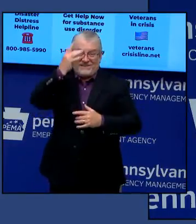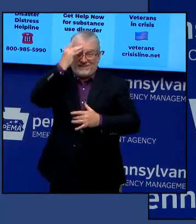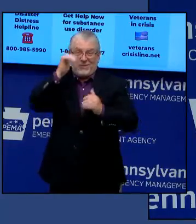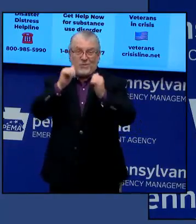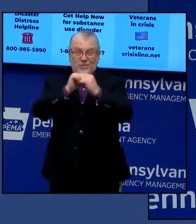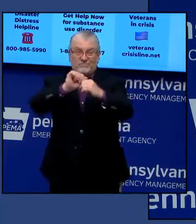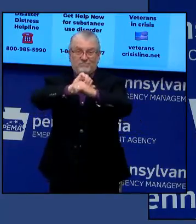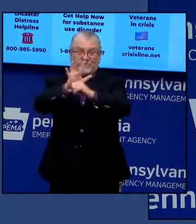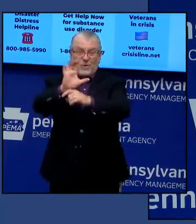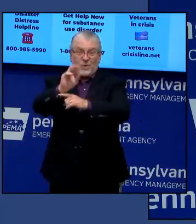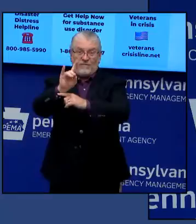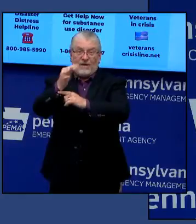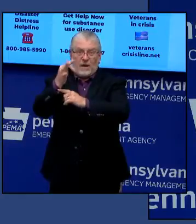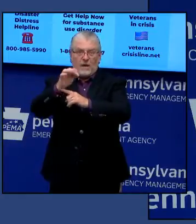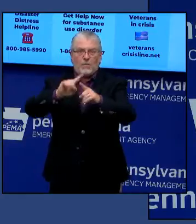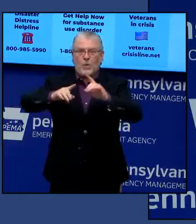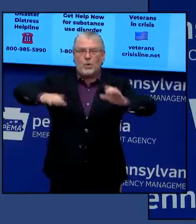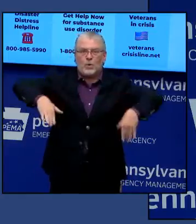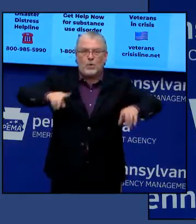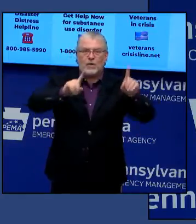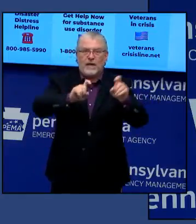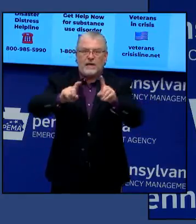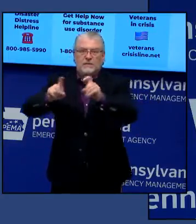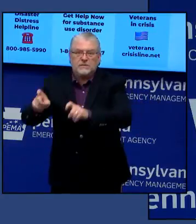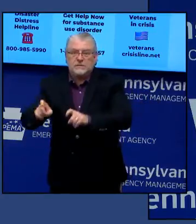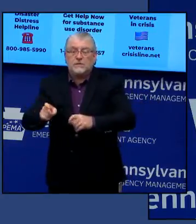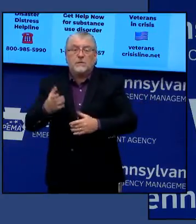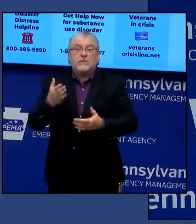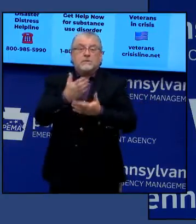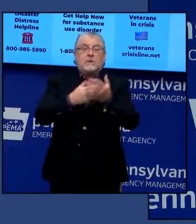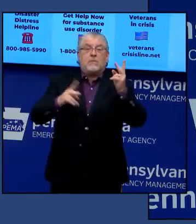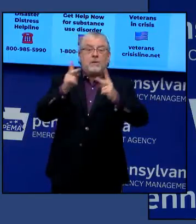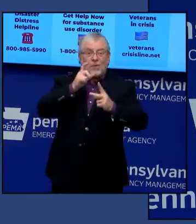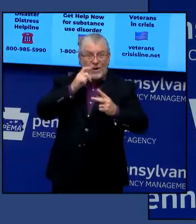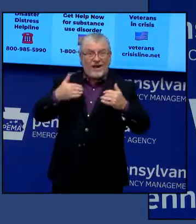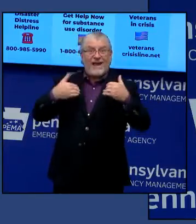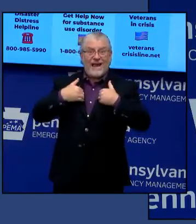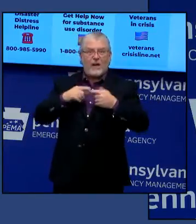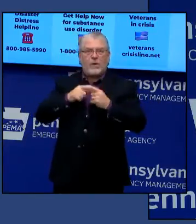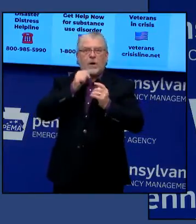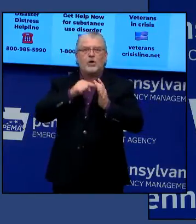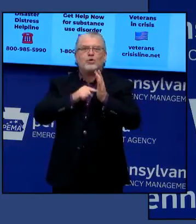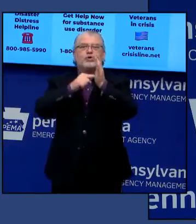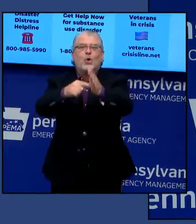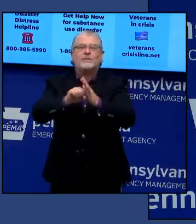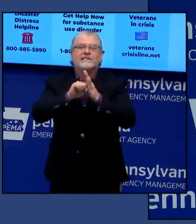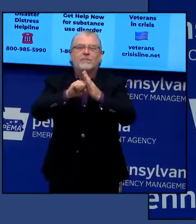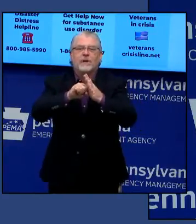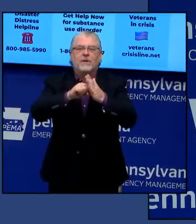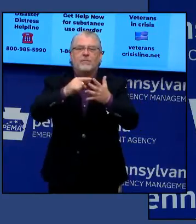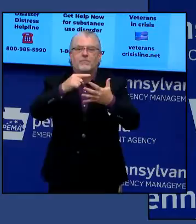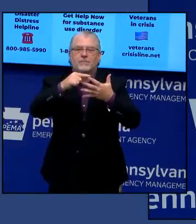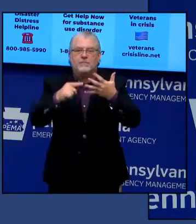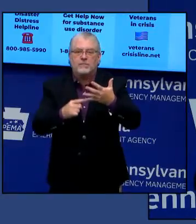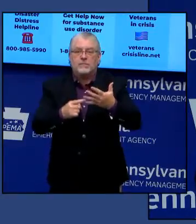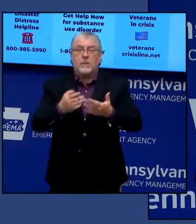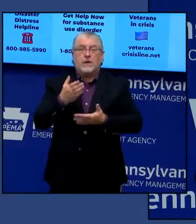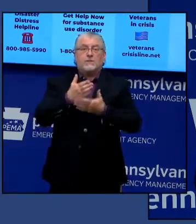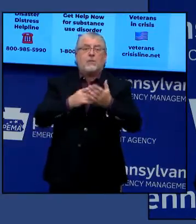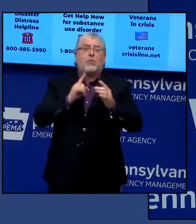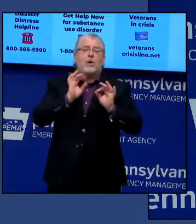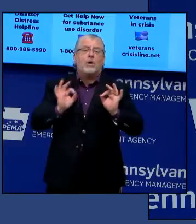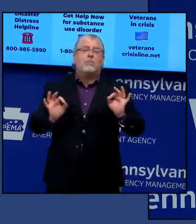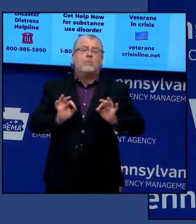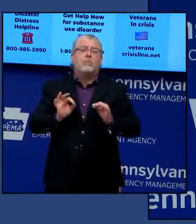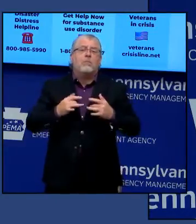have no symptoms. We know that some patients have very mild symptoms and haven't gotten tested. We don't know exactly how many they